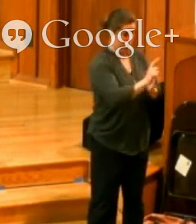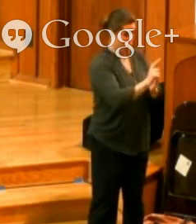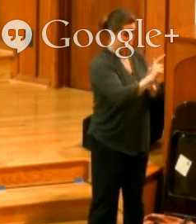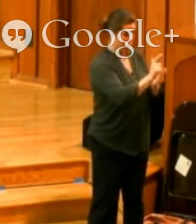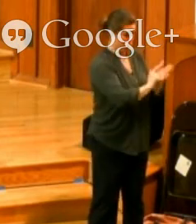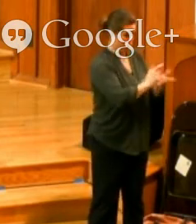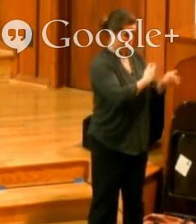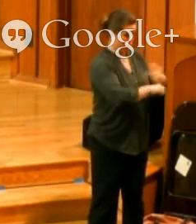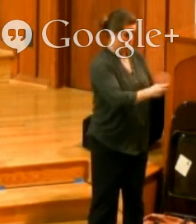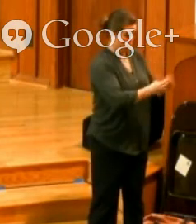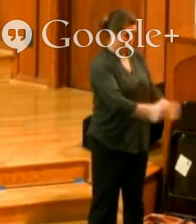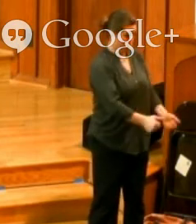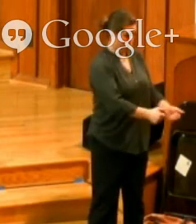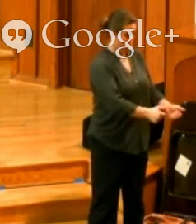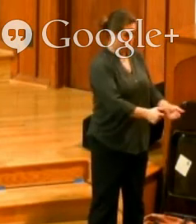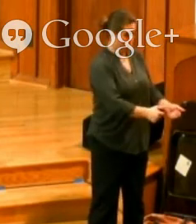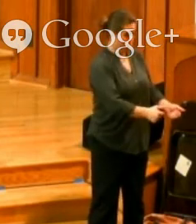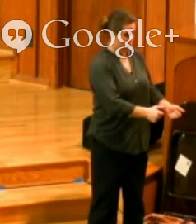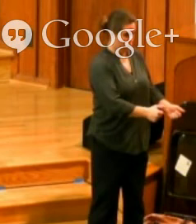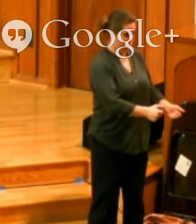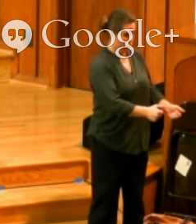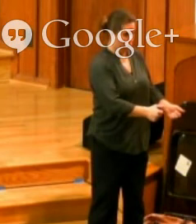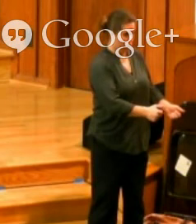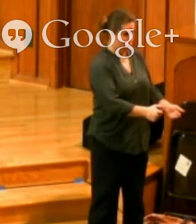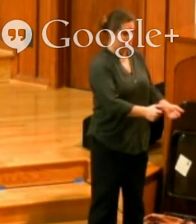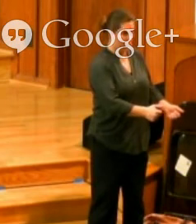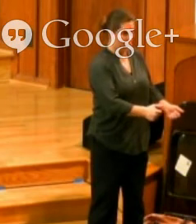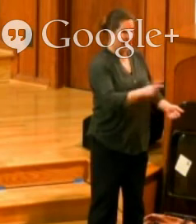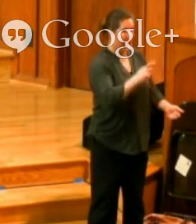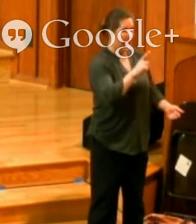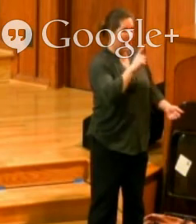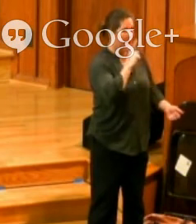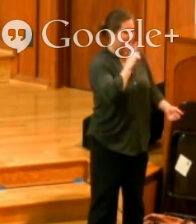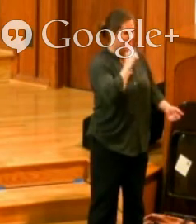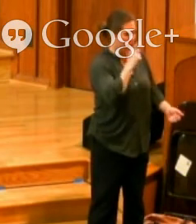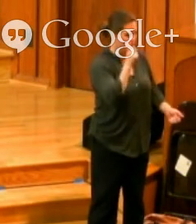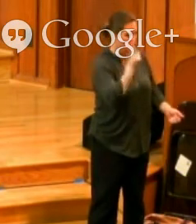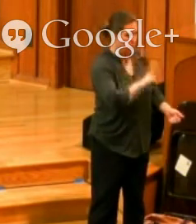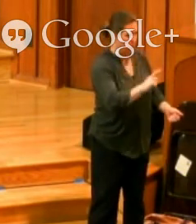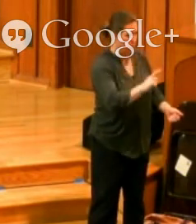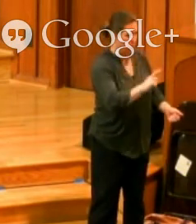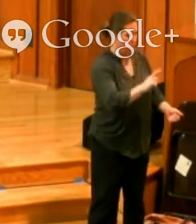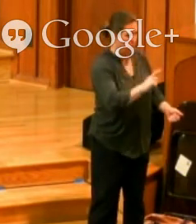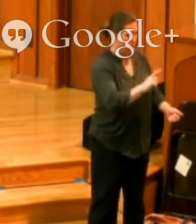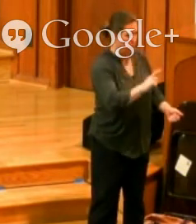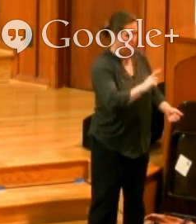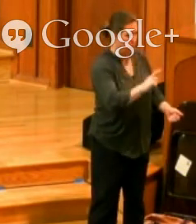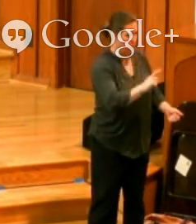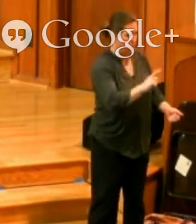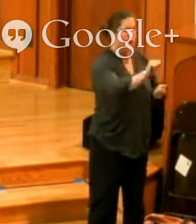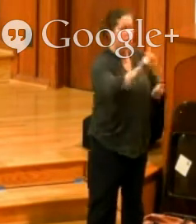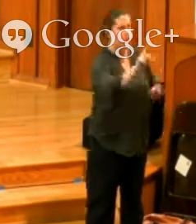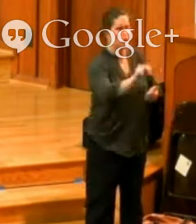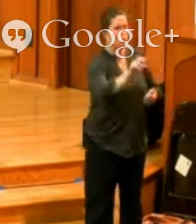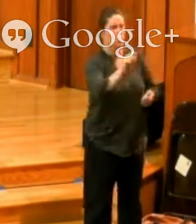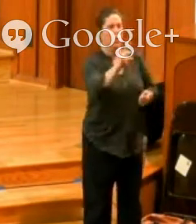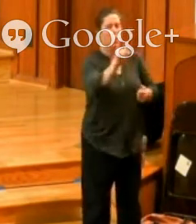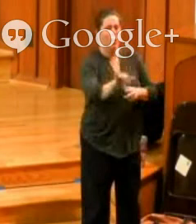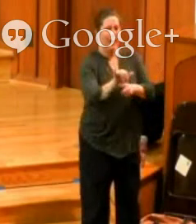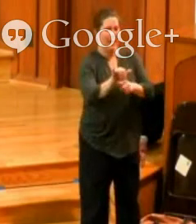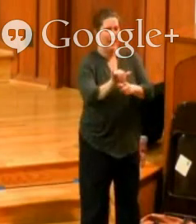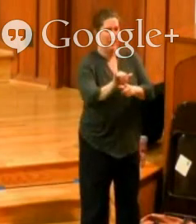destroy, but to do away with it. Does that make sense? That's what we say, though. That would be like a thief